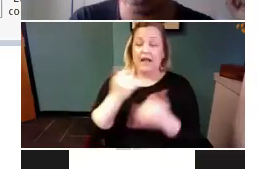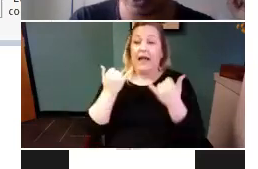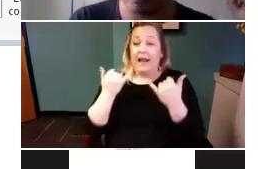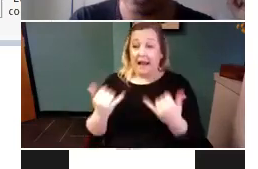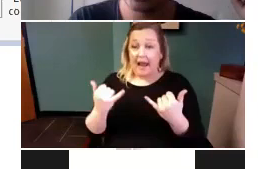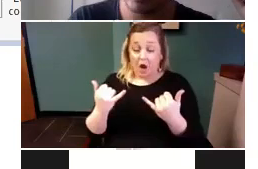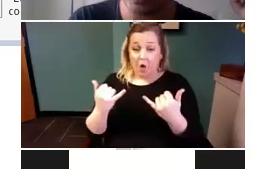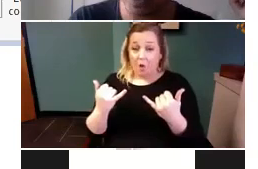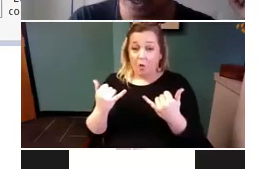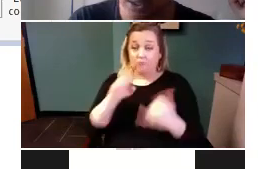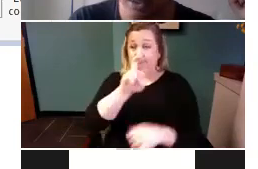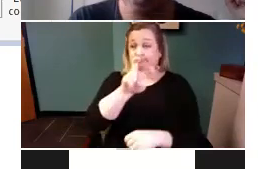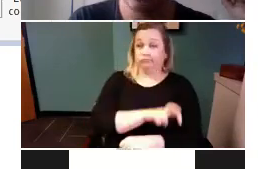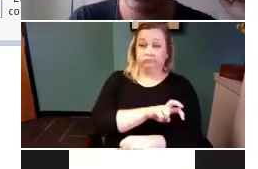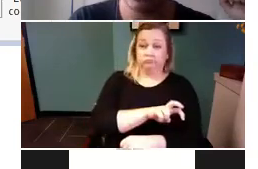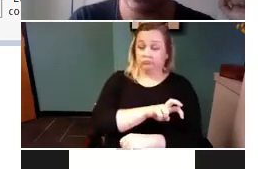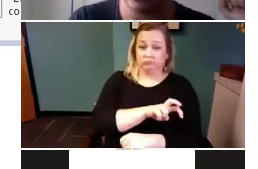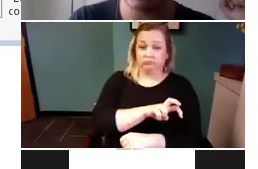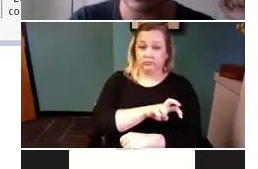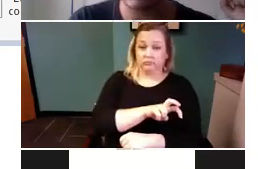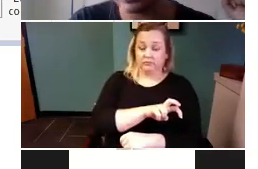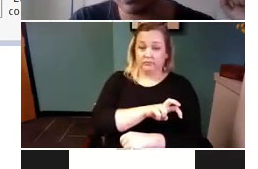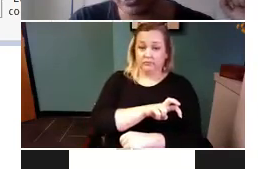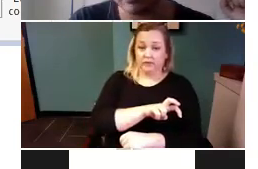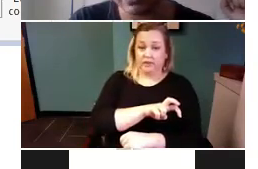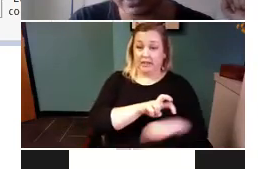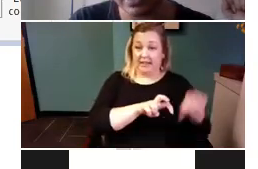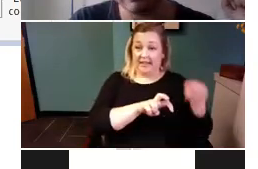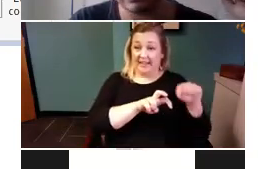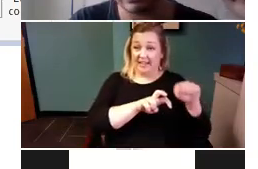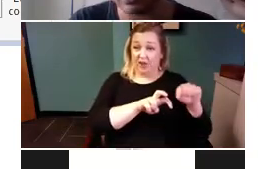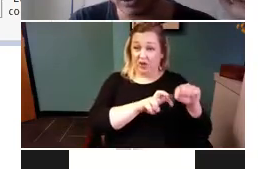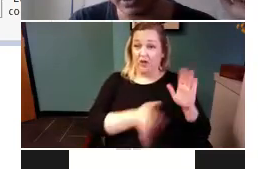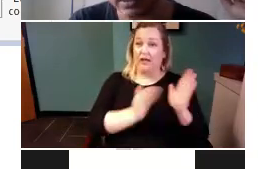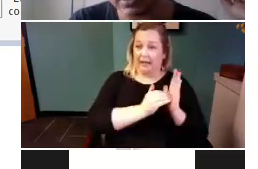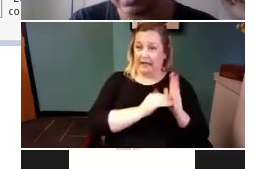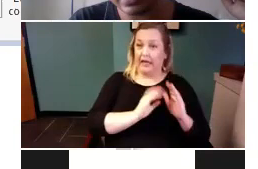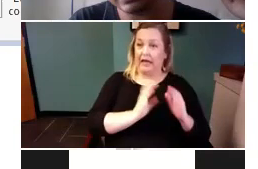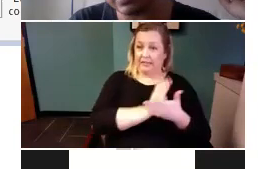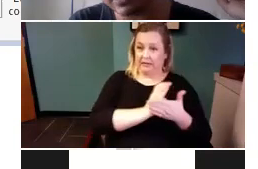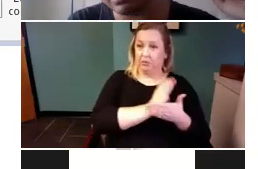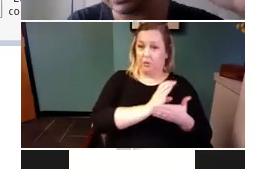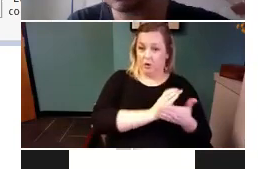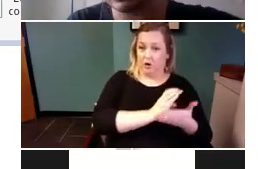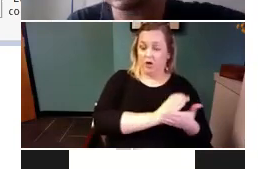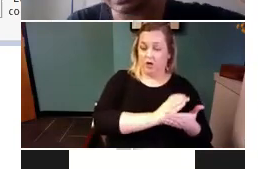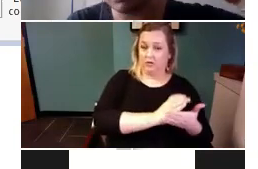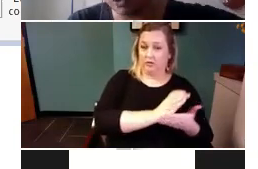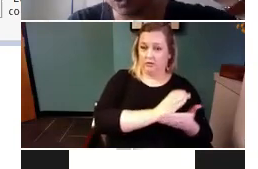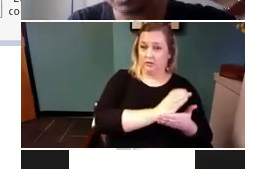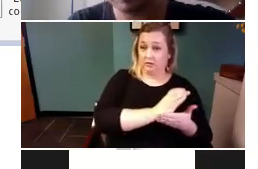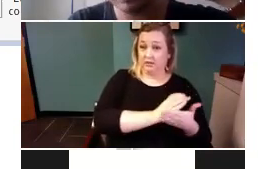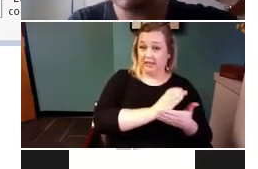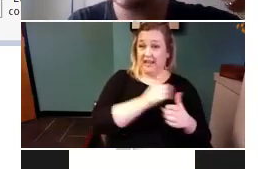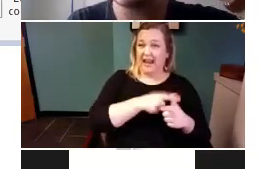vertex, let's say this one. So once we are here, we can again start our exploration. We see that we are exploring this, and then we are exploring